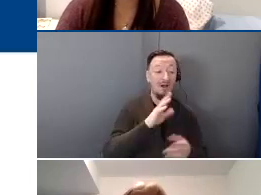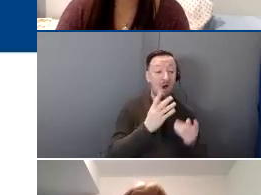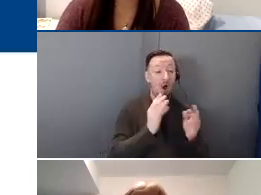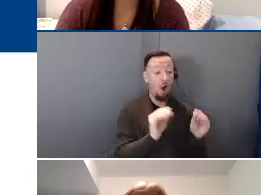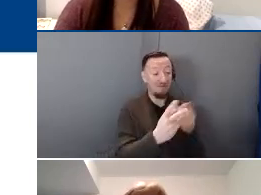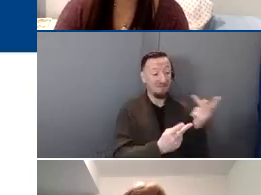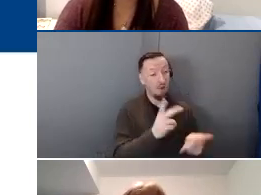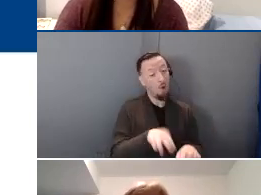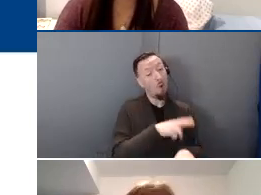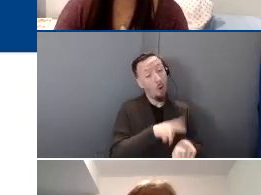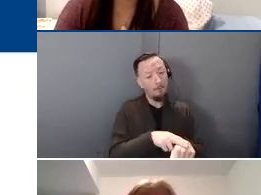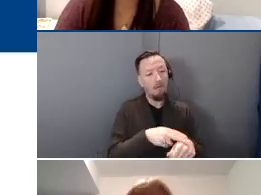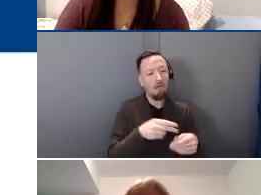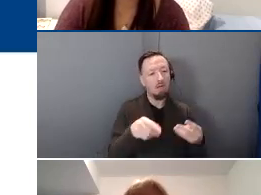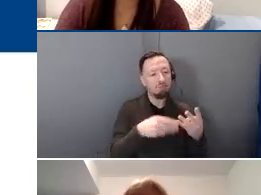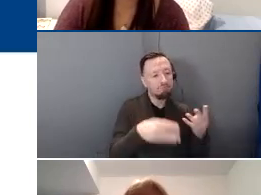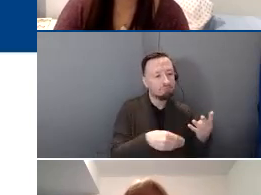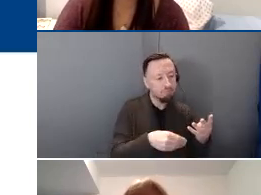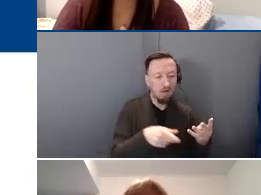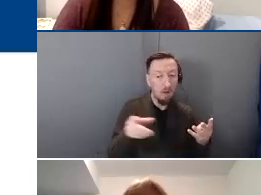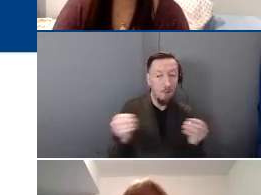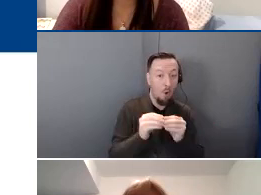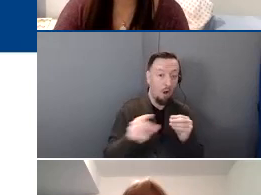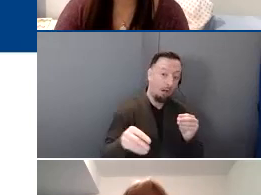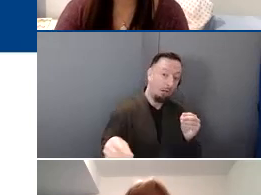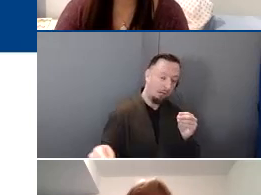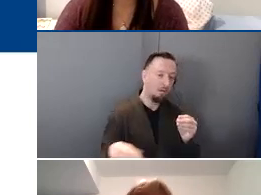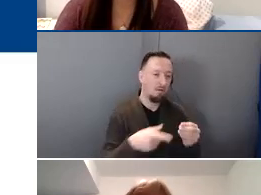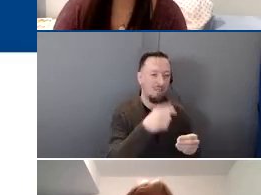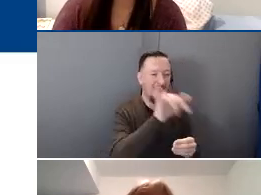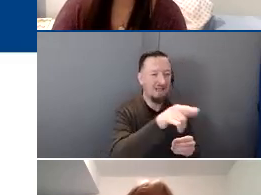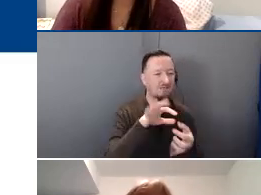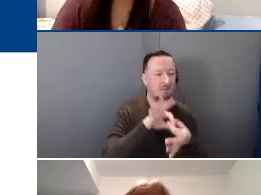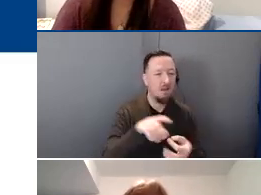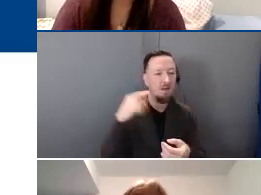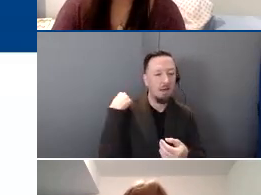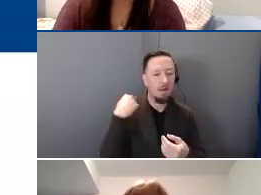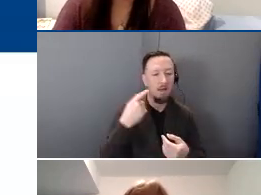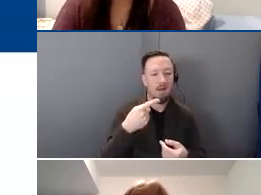visit. And so it was something that was added for use for the public health emergency.